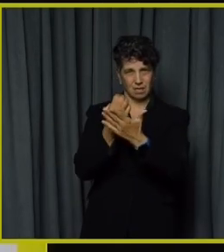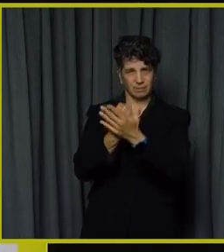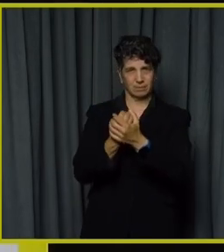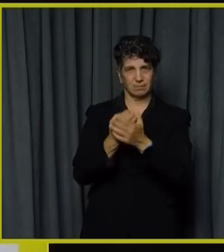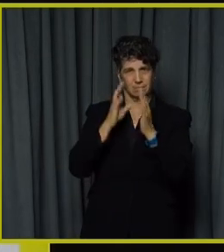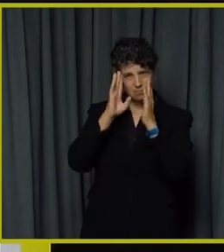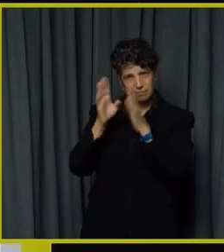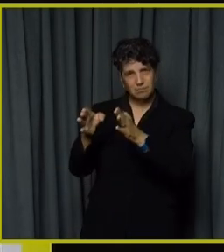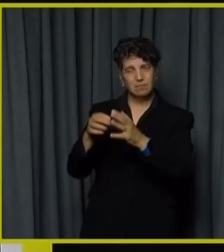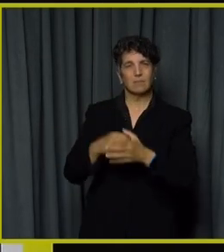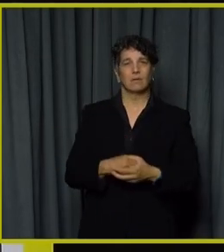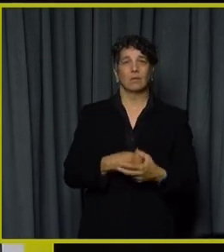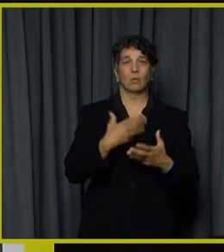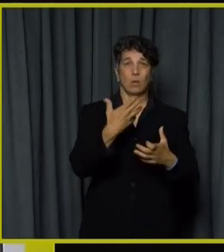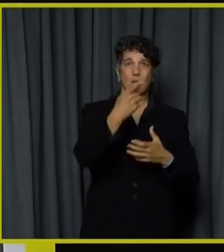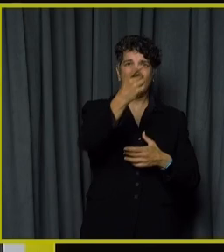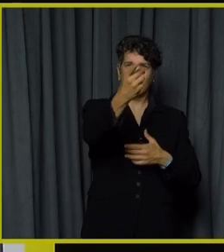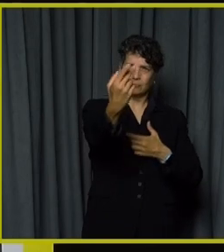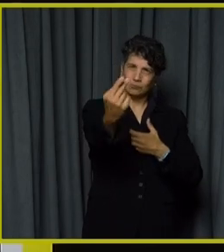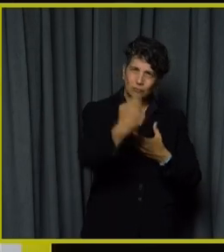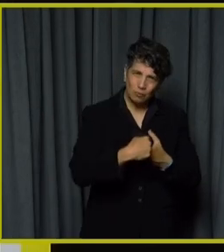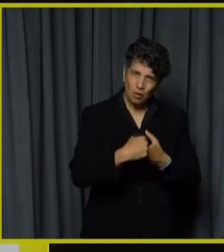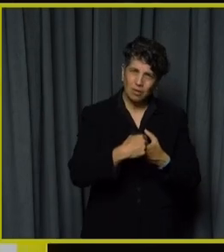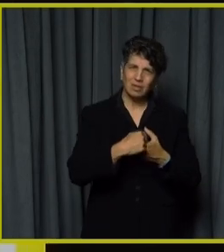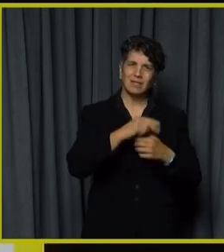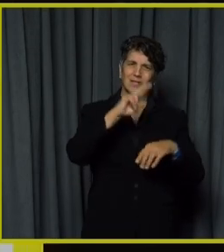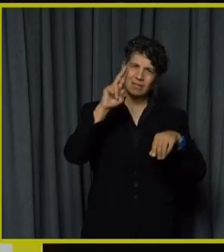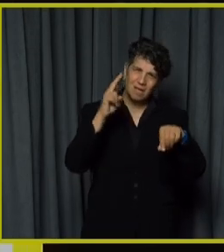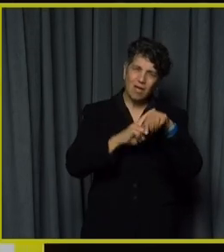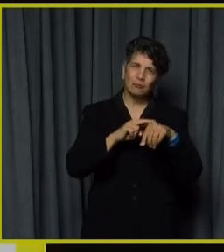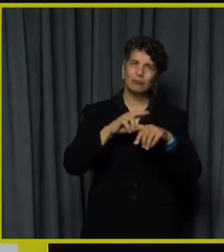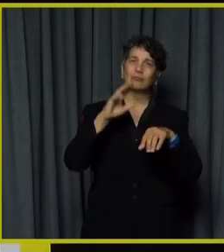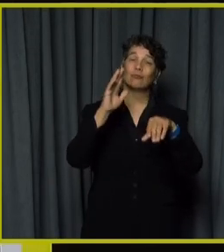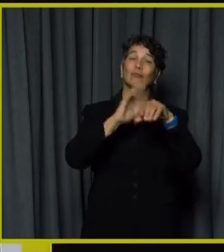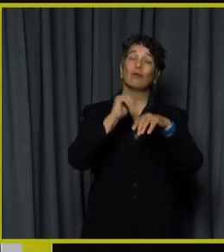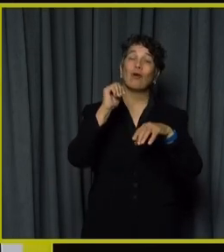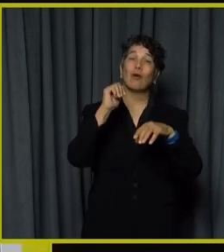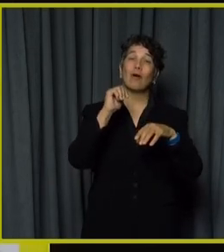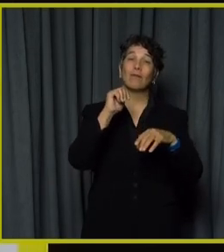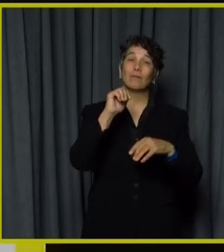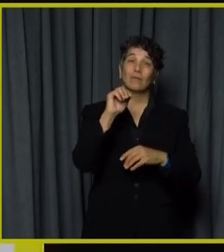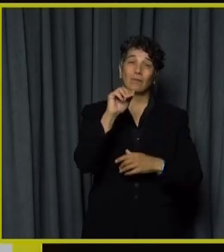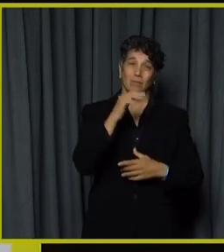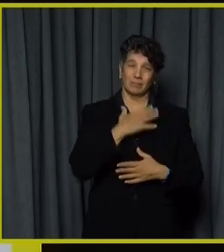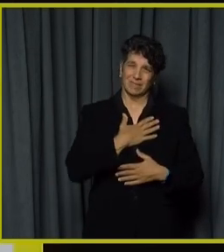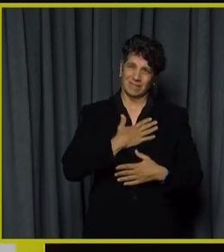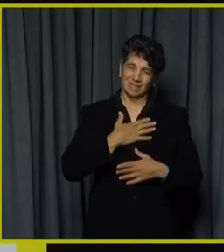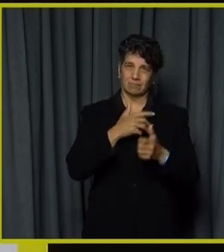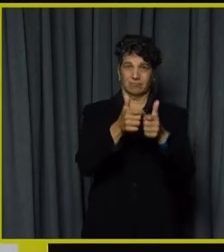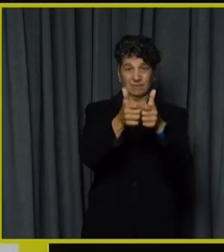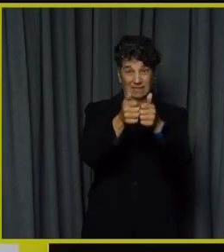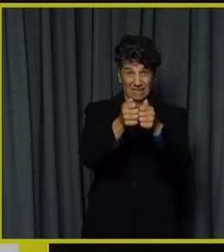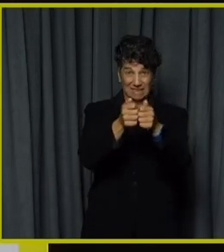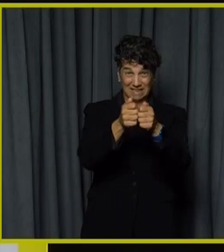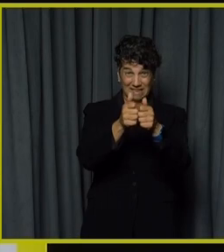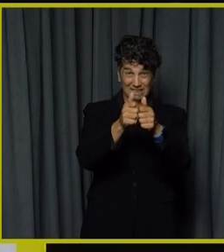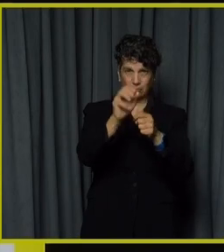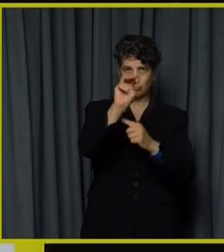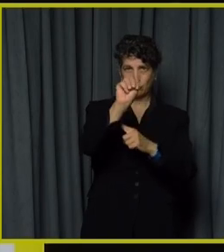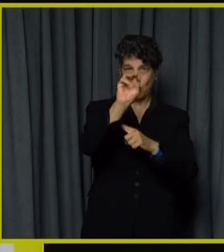national call for moral revival. To do so, please text MORAL to